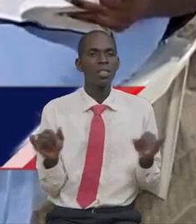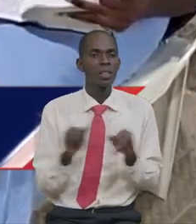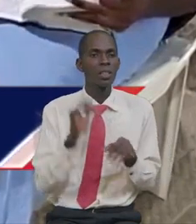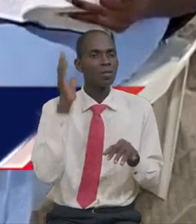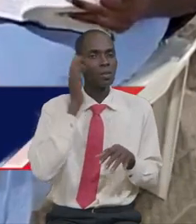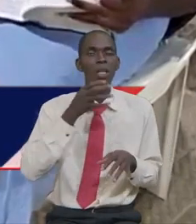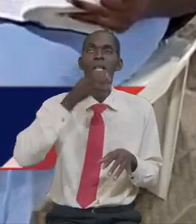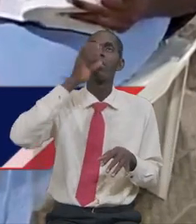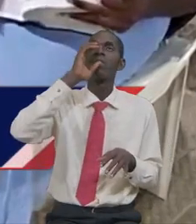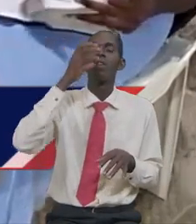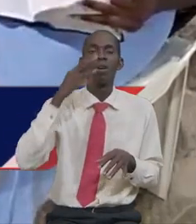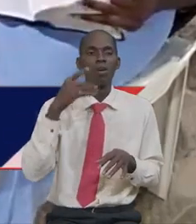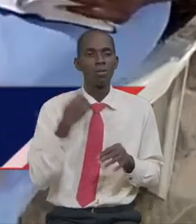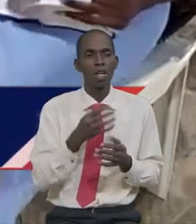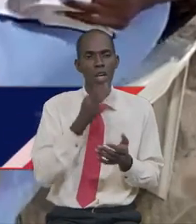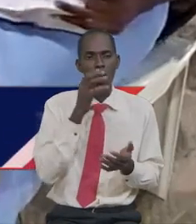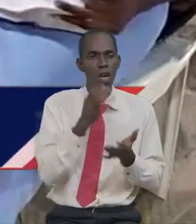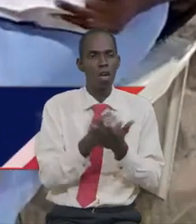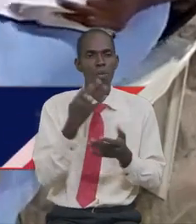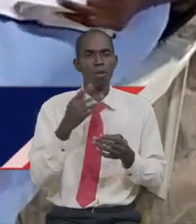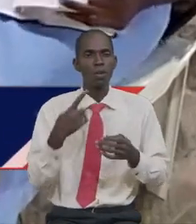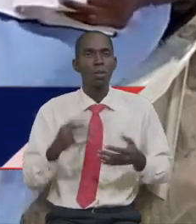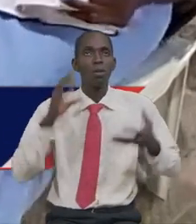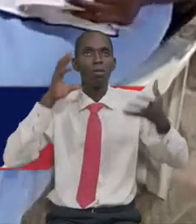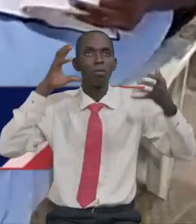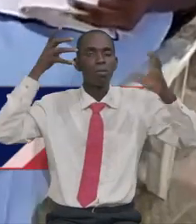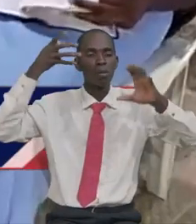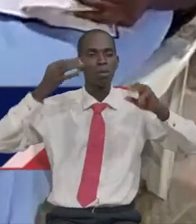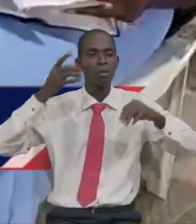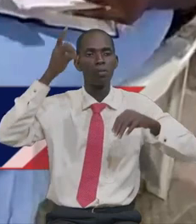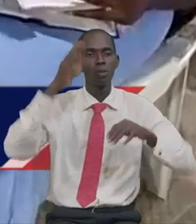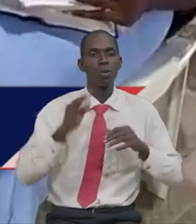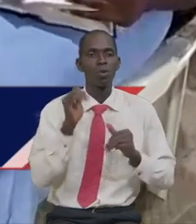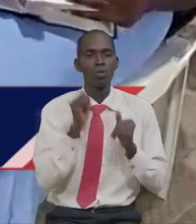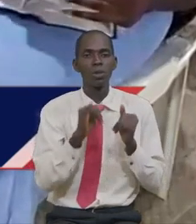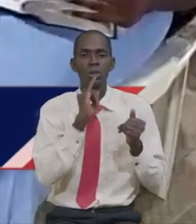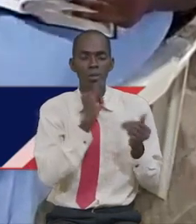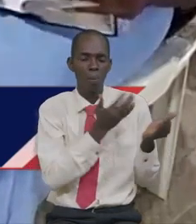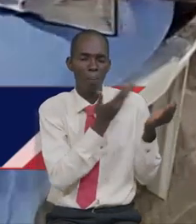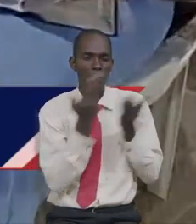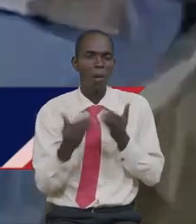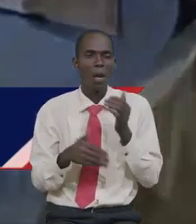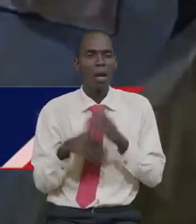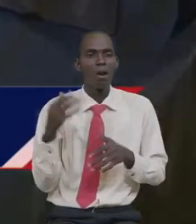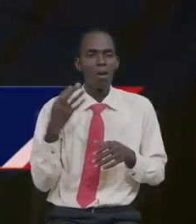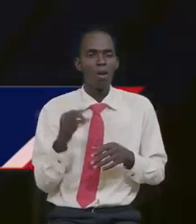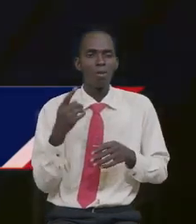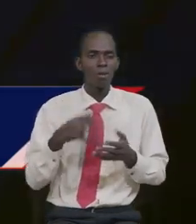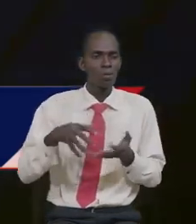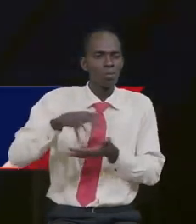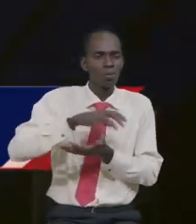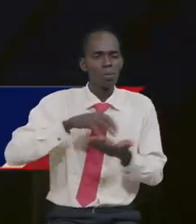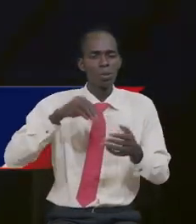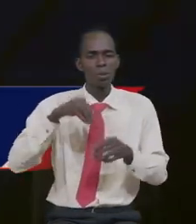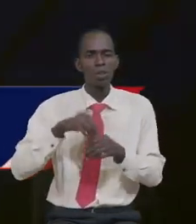drink of the wine of the wrath of God, which is poured out without mixture into the